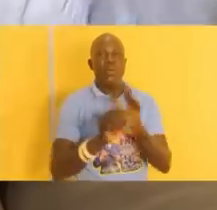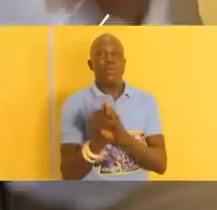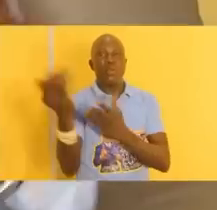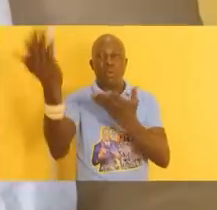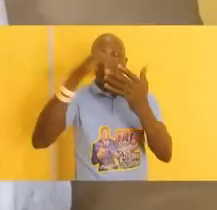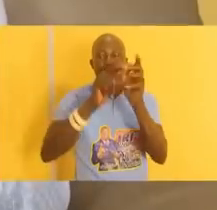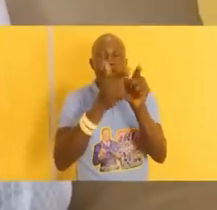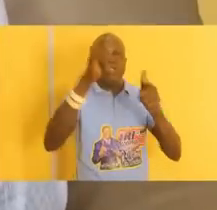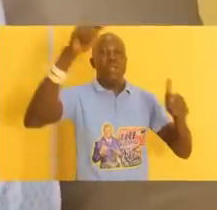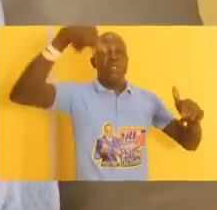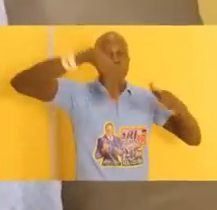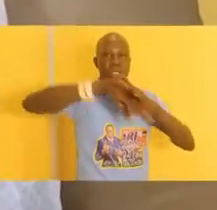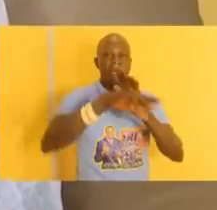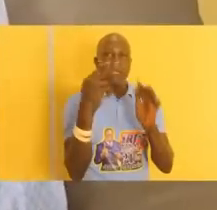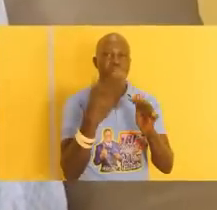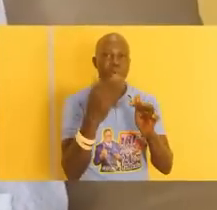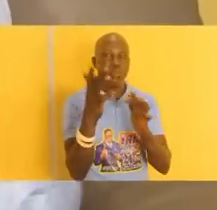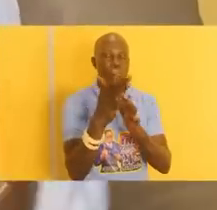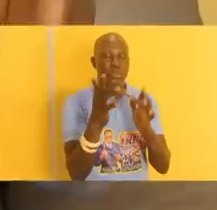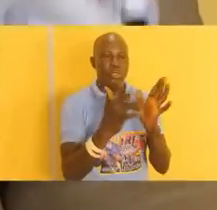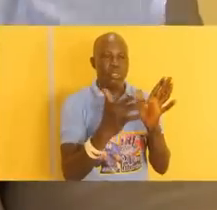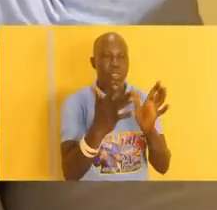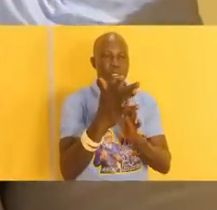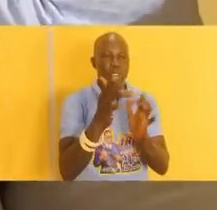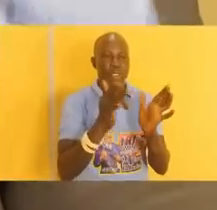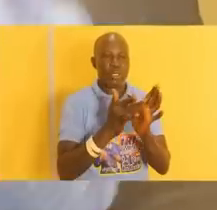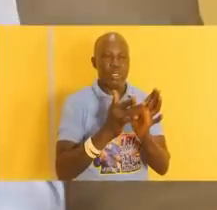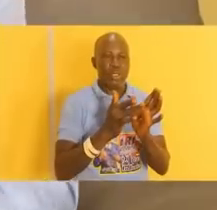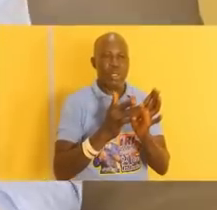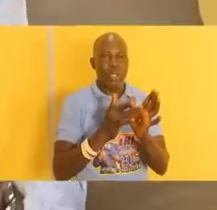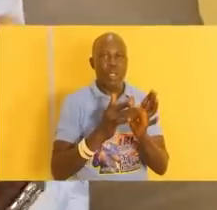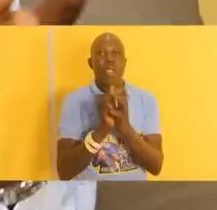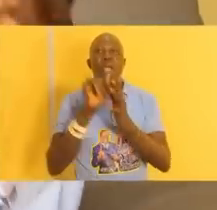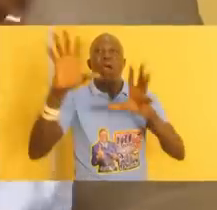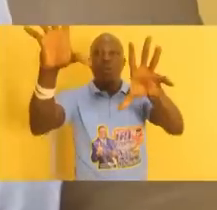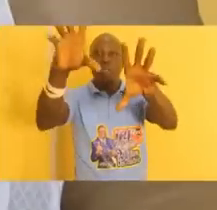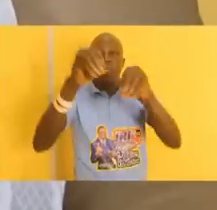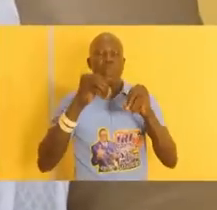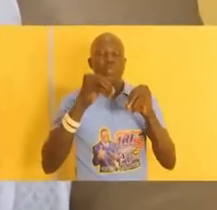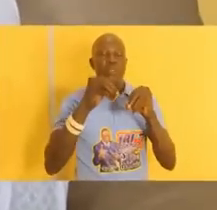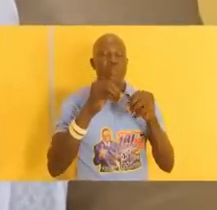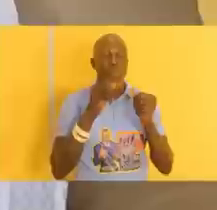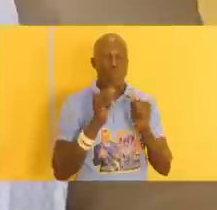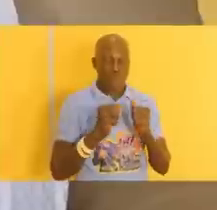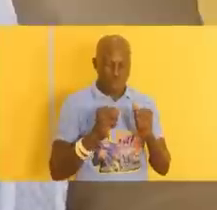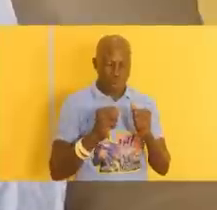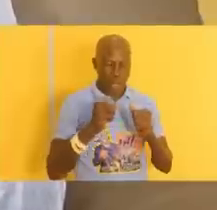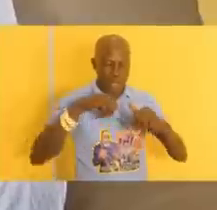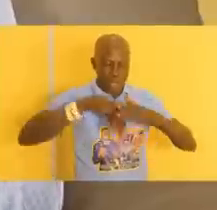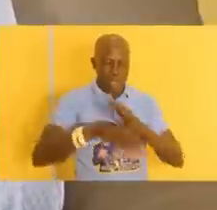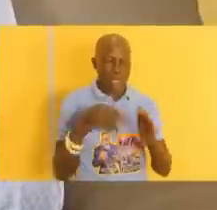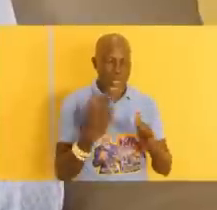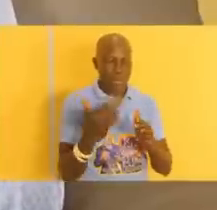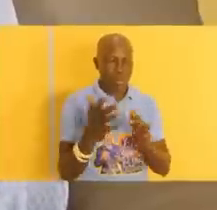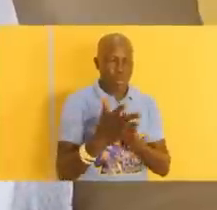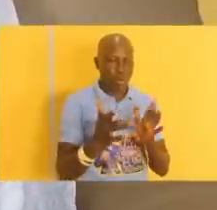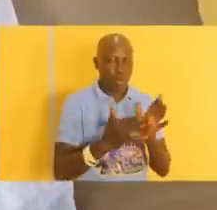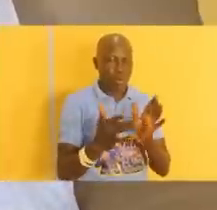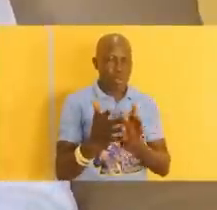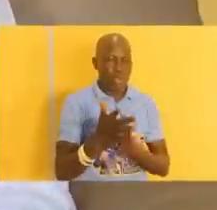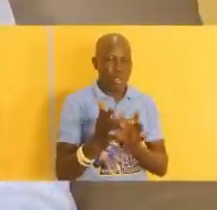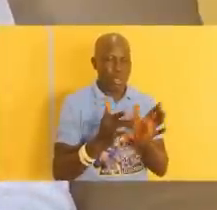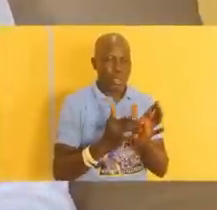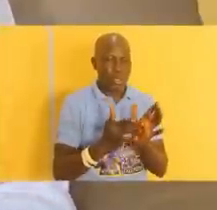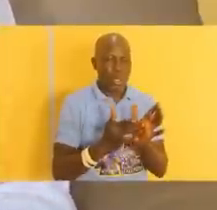to become great loruko jesus in the name of jesus oya agbara amen receive power in the name of